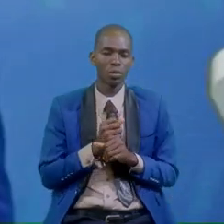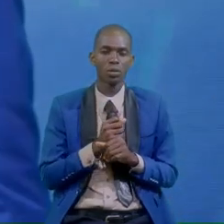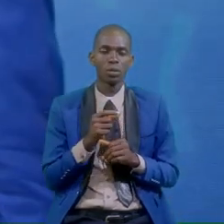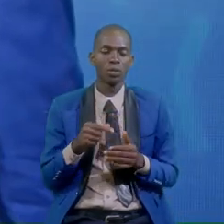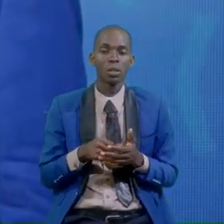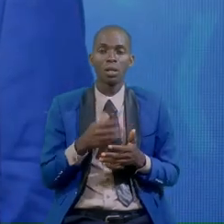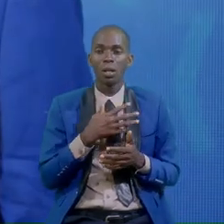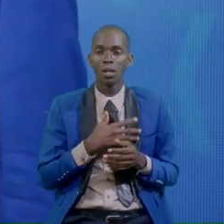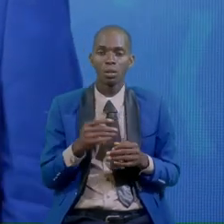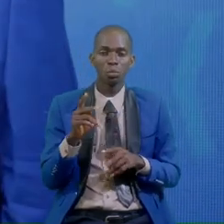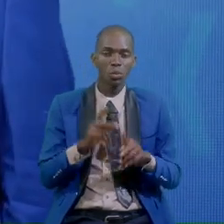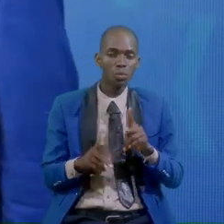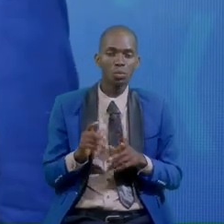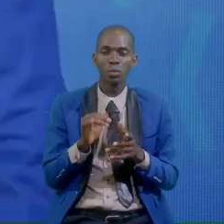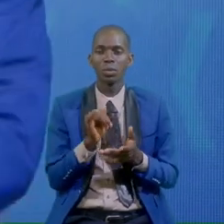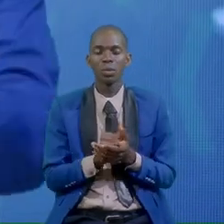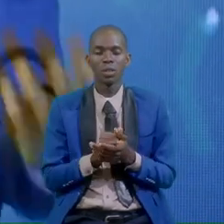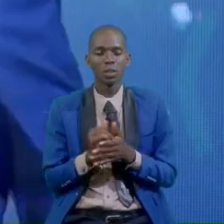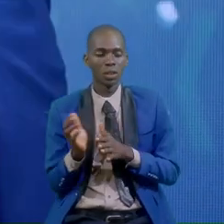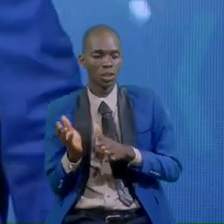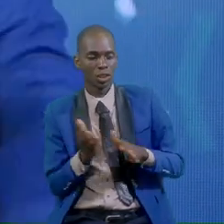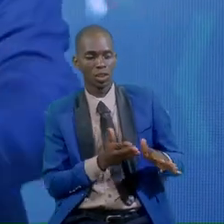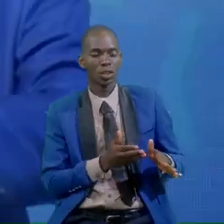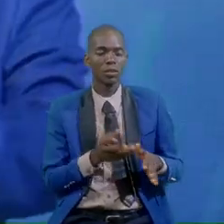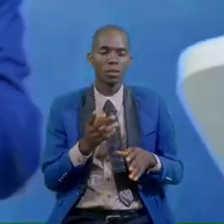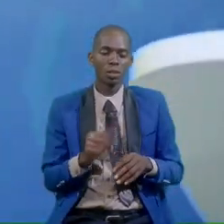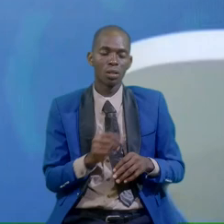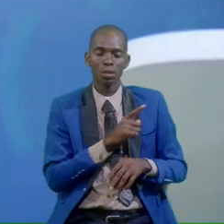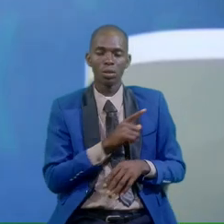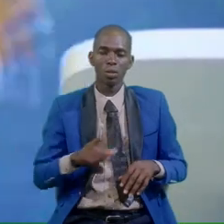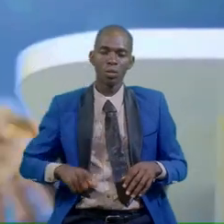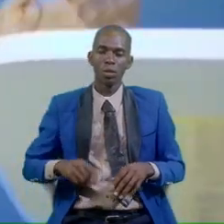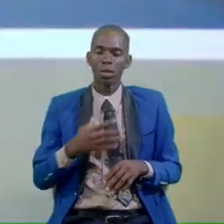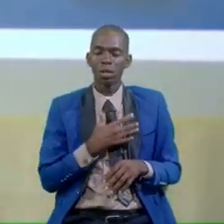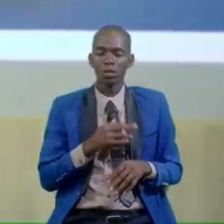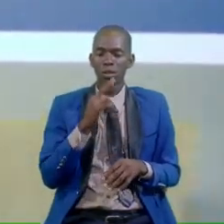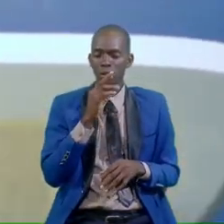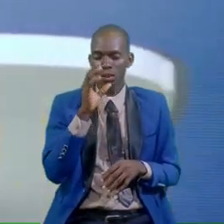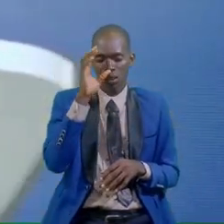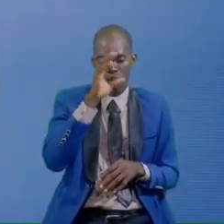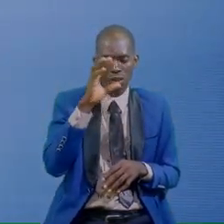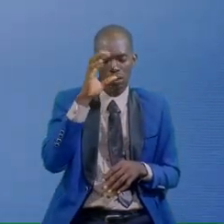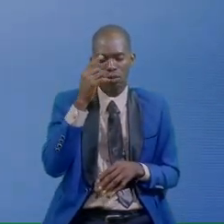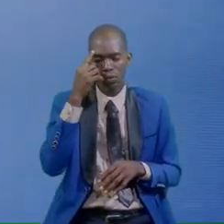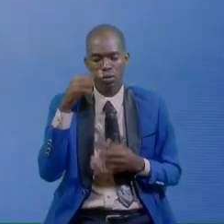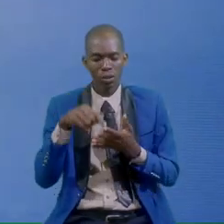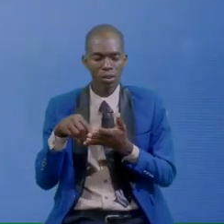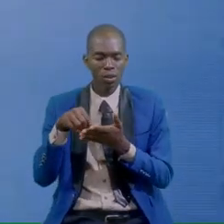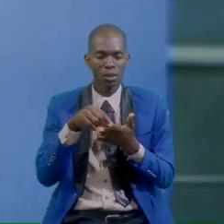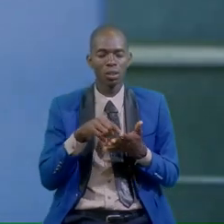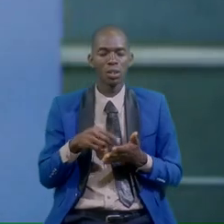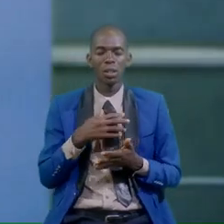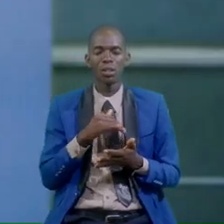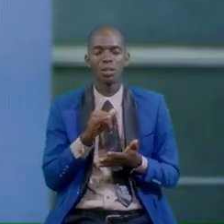the source, the fountain, and they leave the Lord, and they're seeking after this, and after that, they are